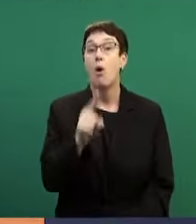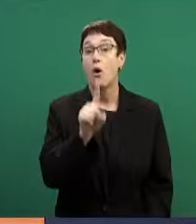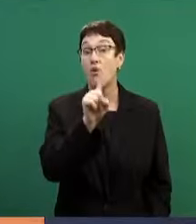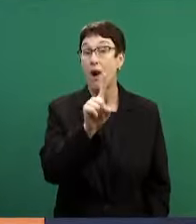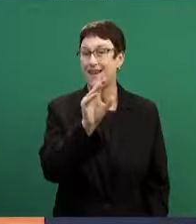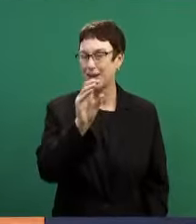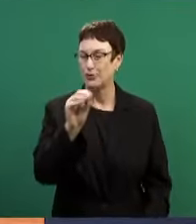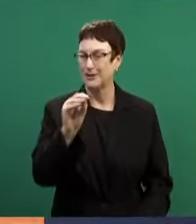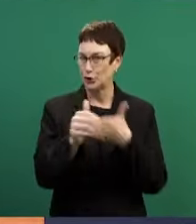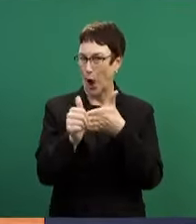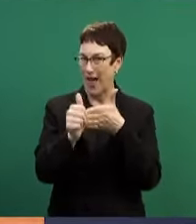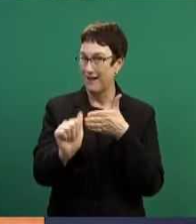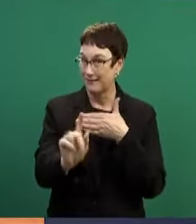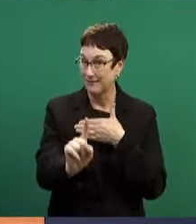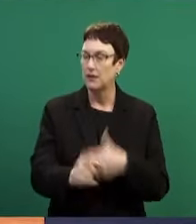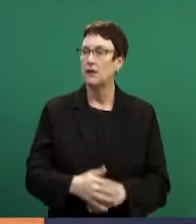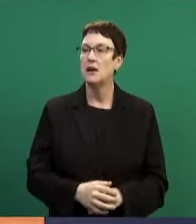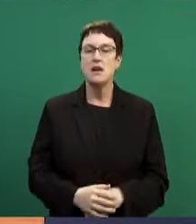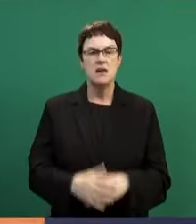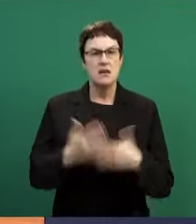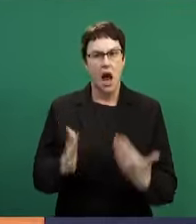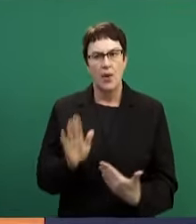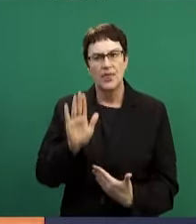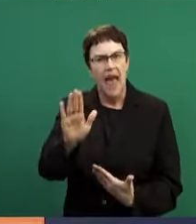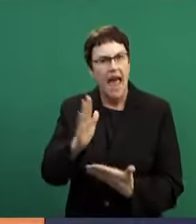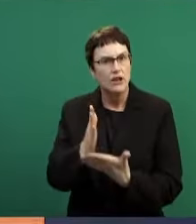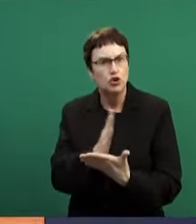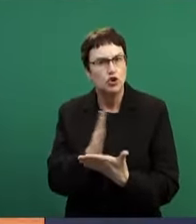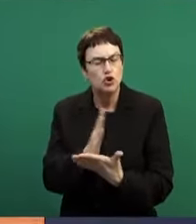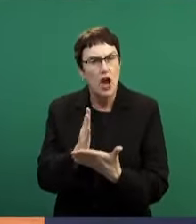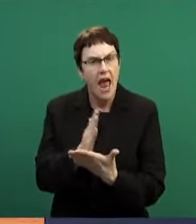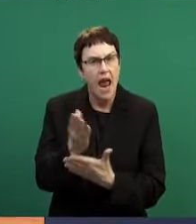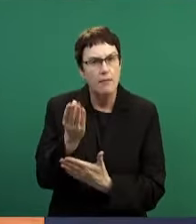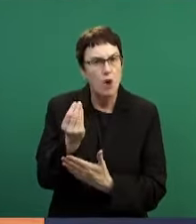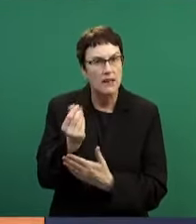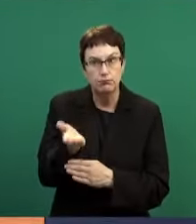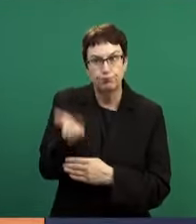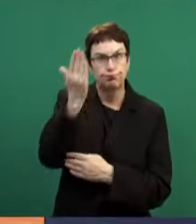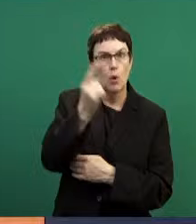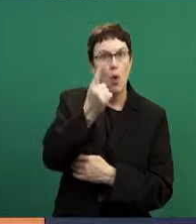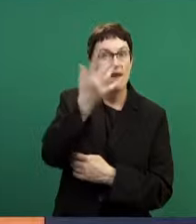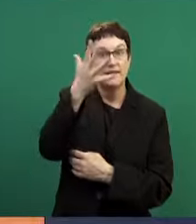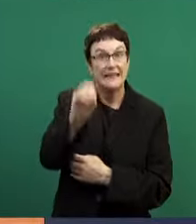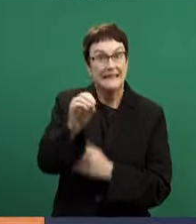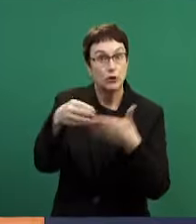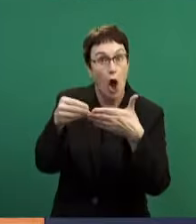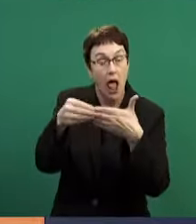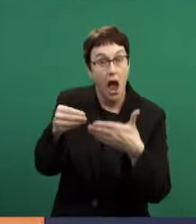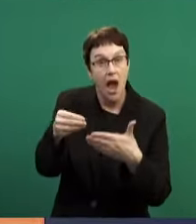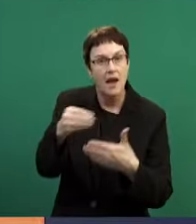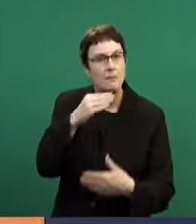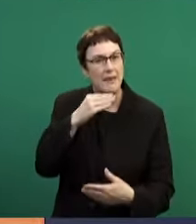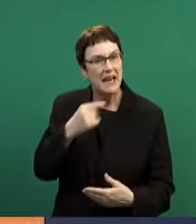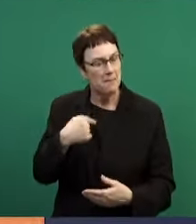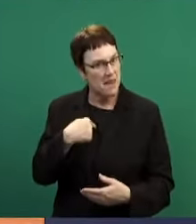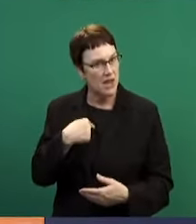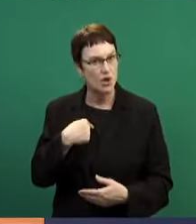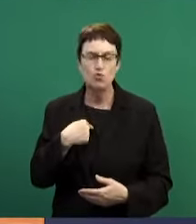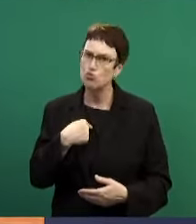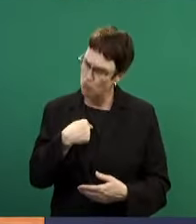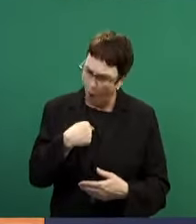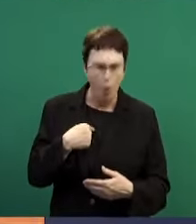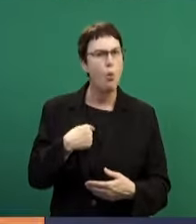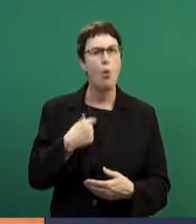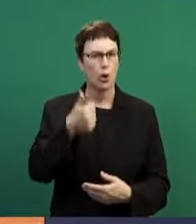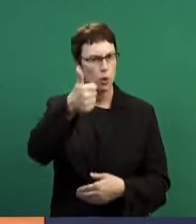and the share price of Bloomberg moves to $150, I have made a very decent